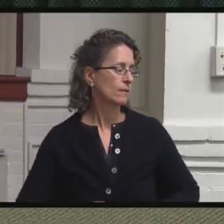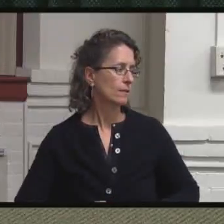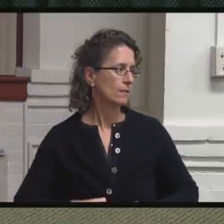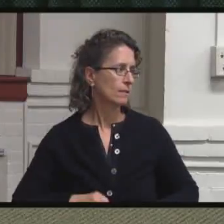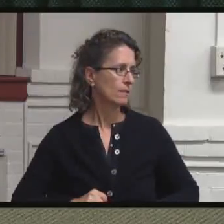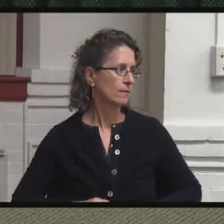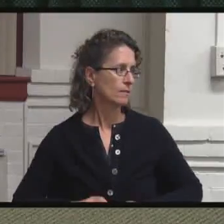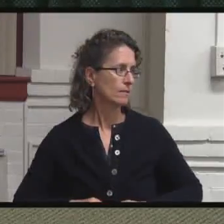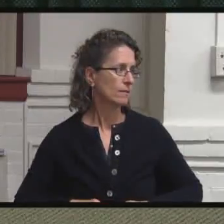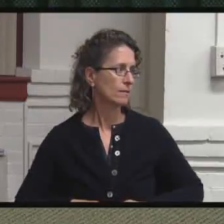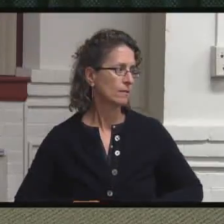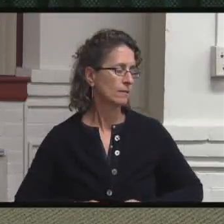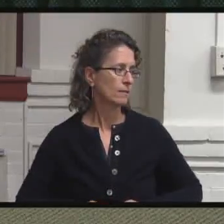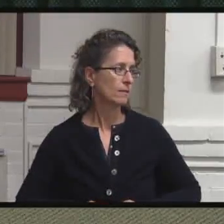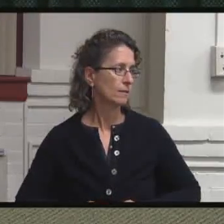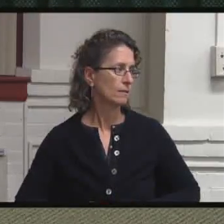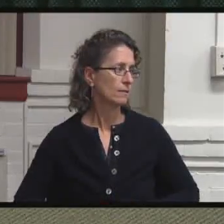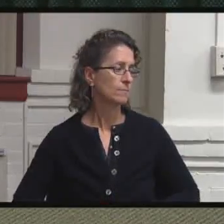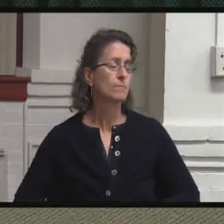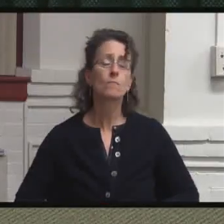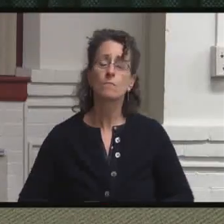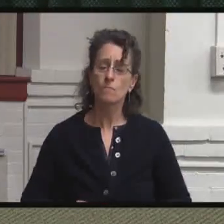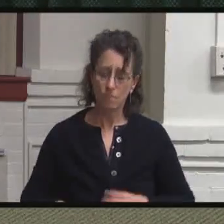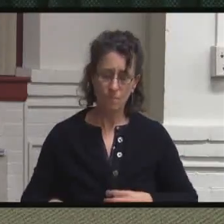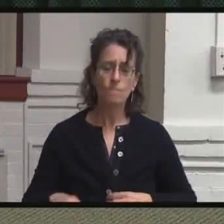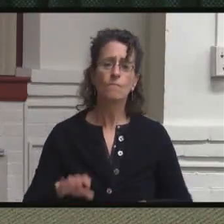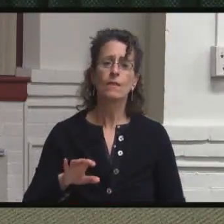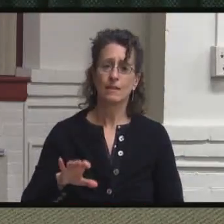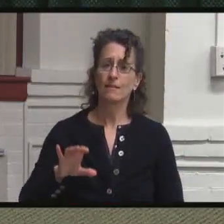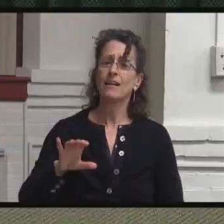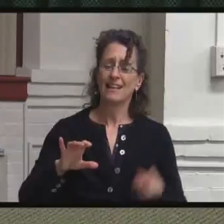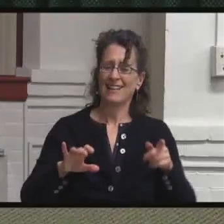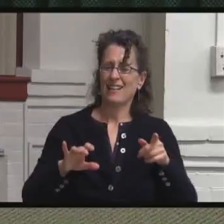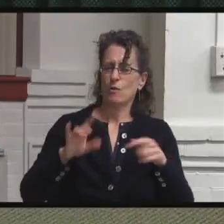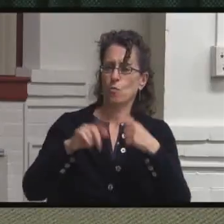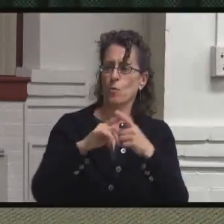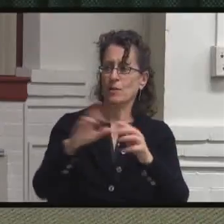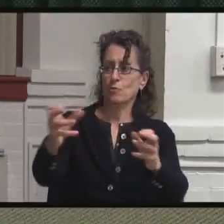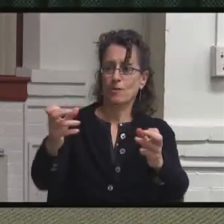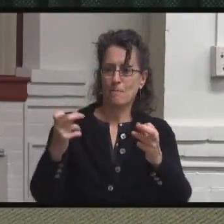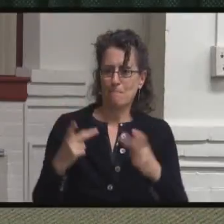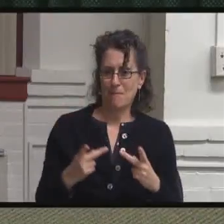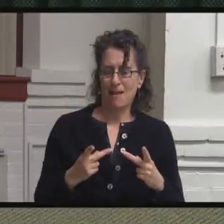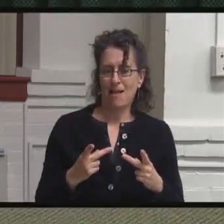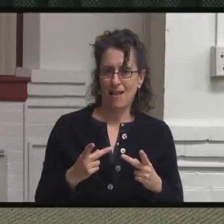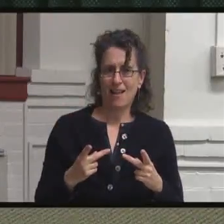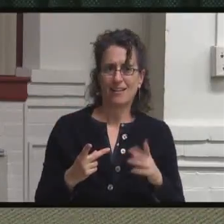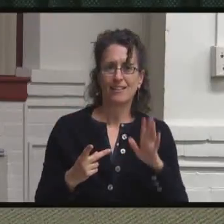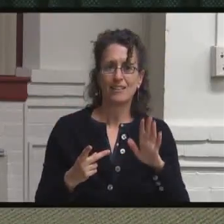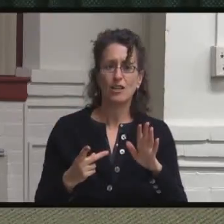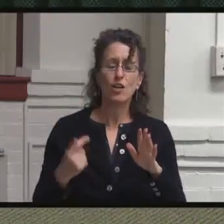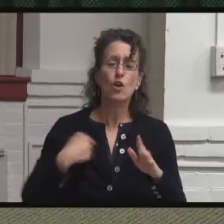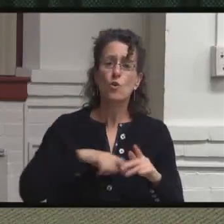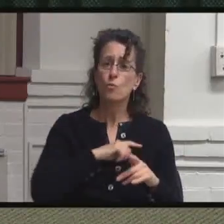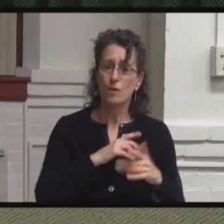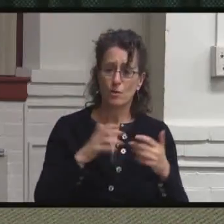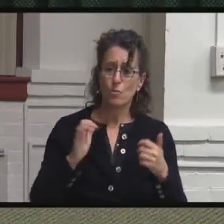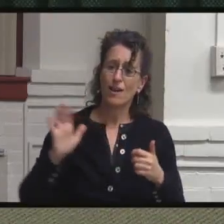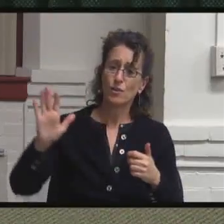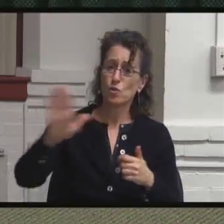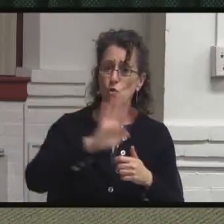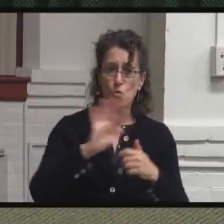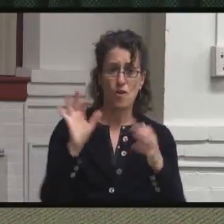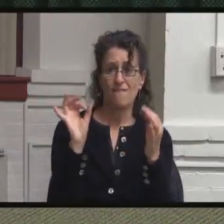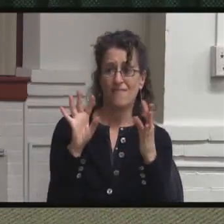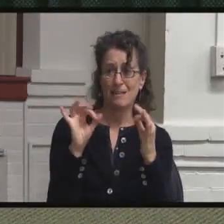be a time for the board to hear from the Energy Committee of all of the suggestions made for each location,